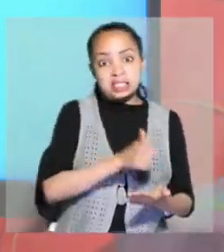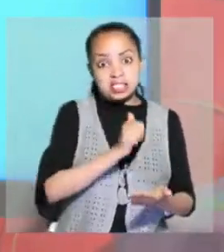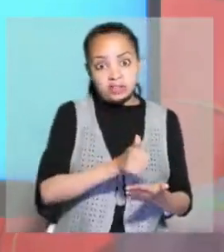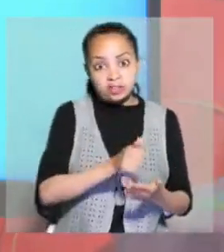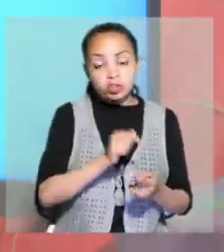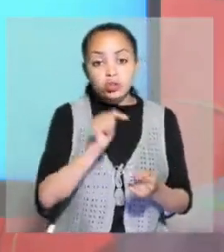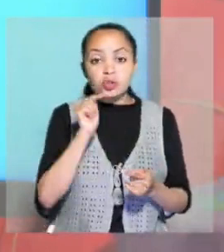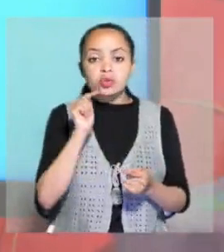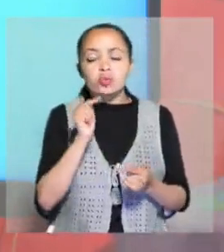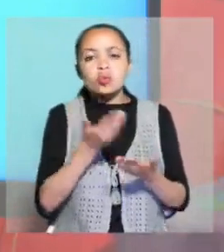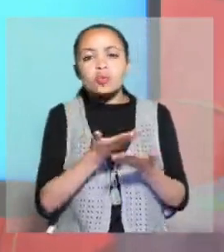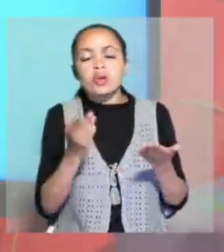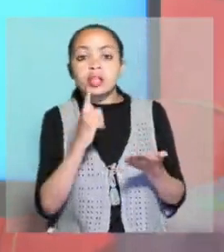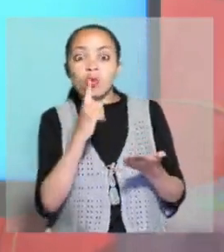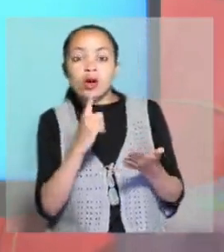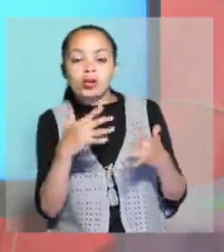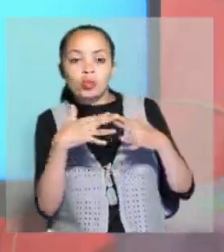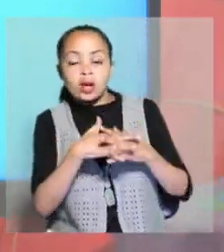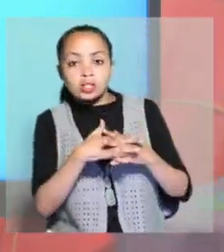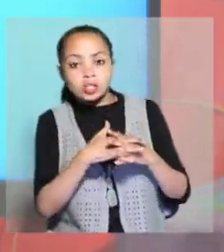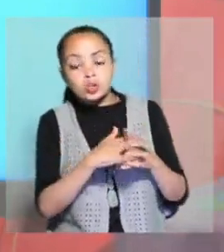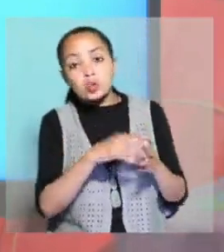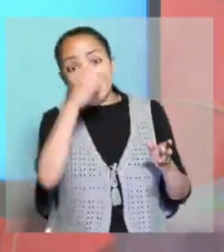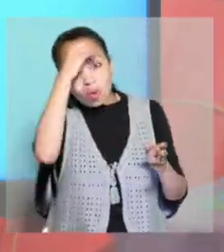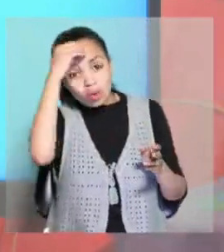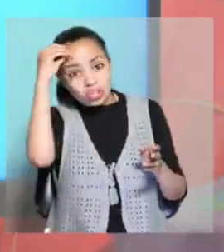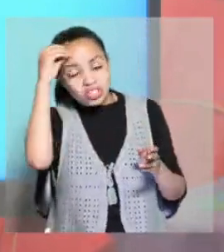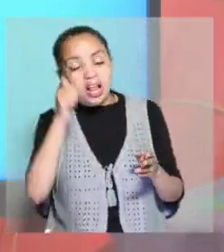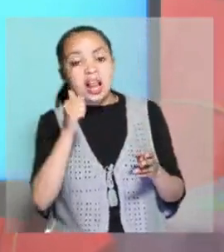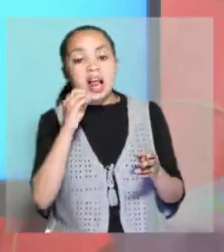to that of where this one become react with that of the original